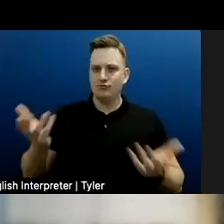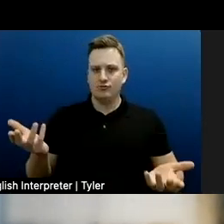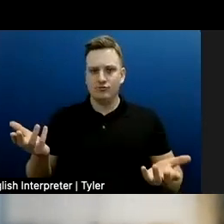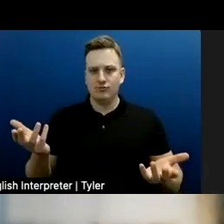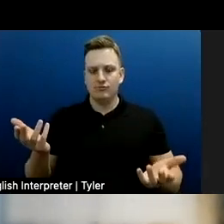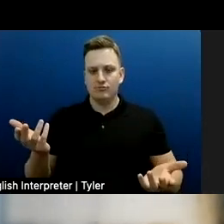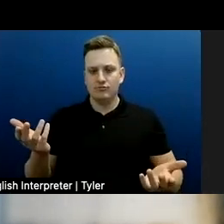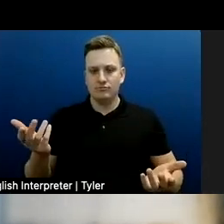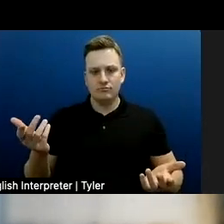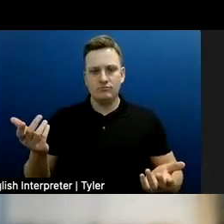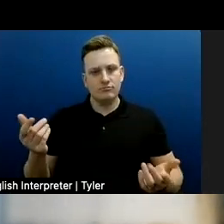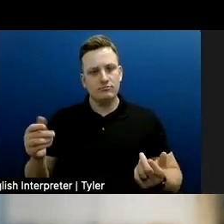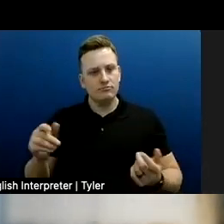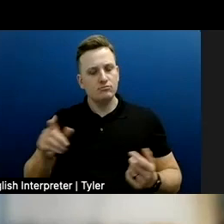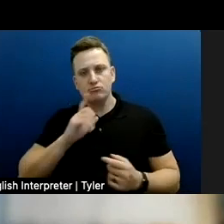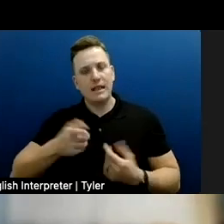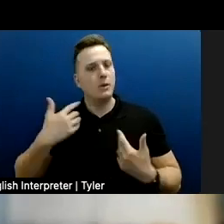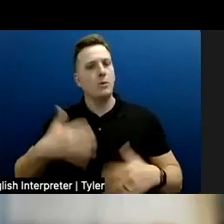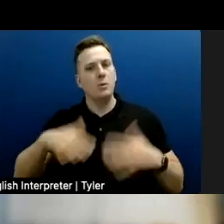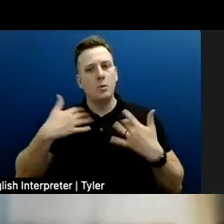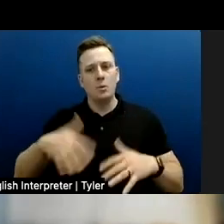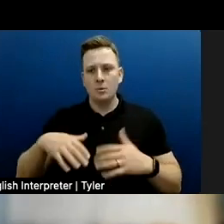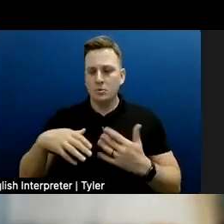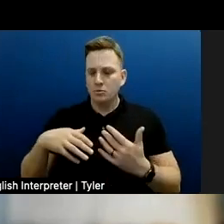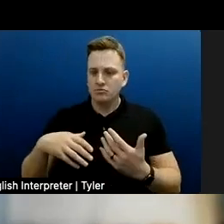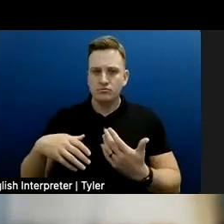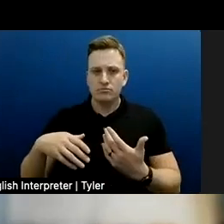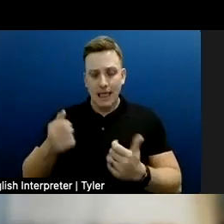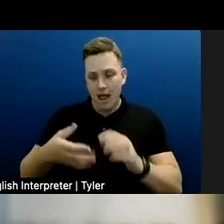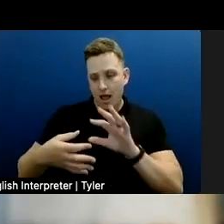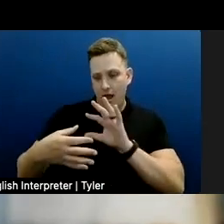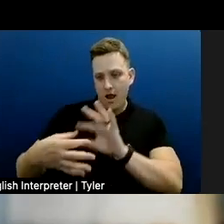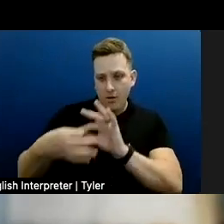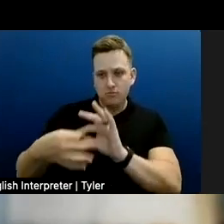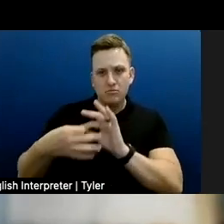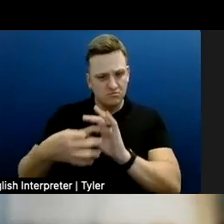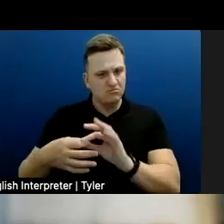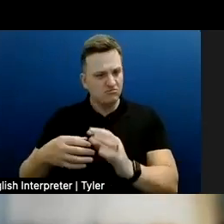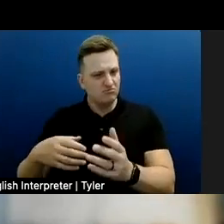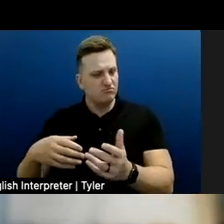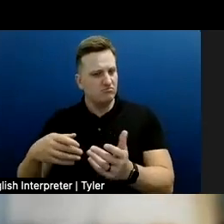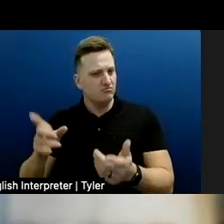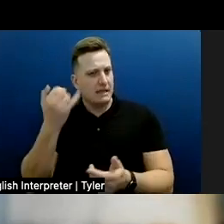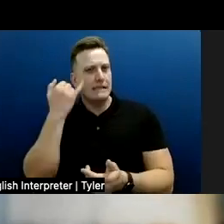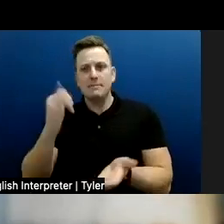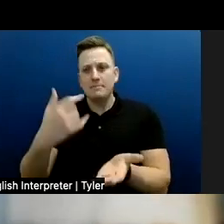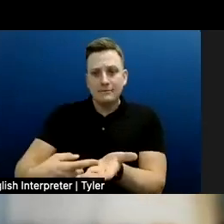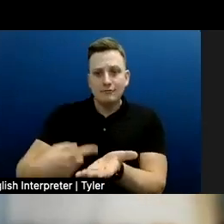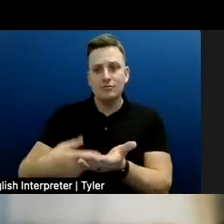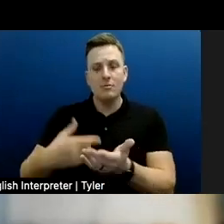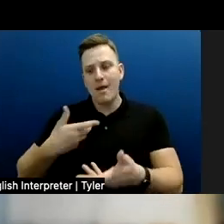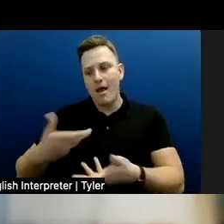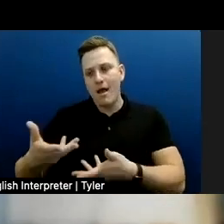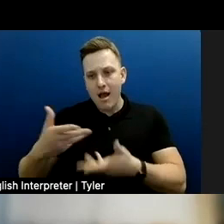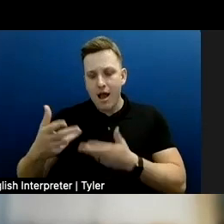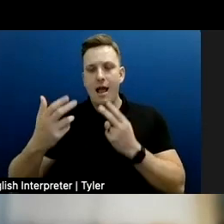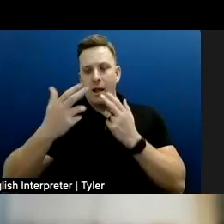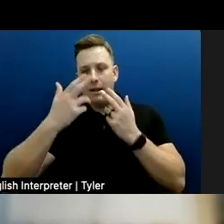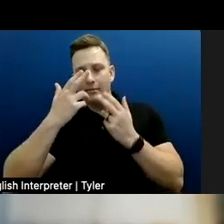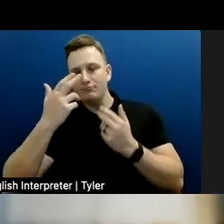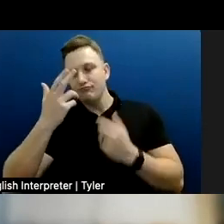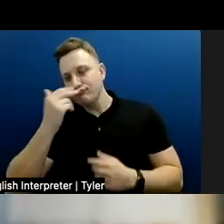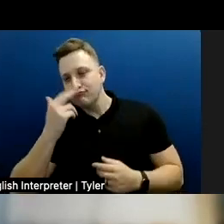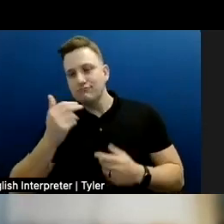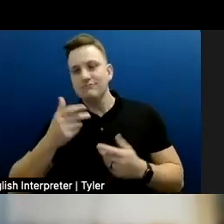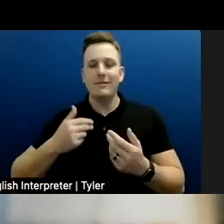not an incredibly detailed conversation, particularly if it leads to humour and laughter and that sort